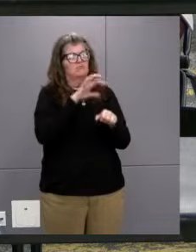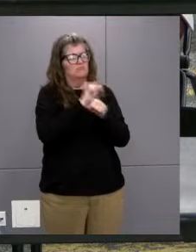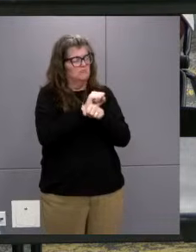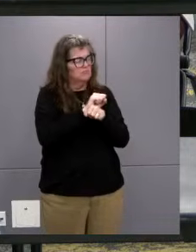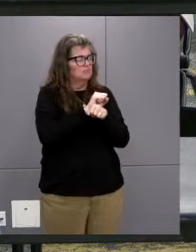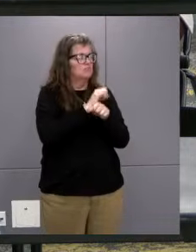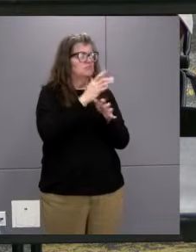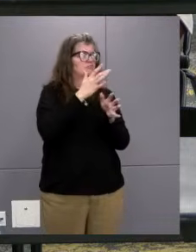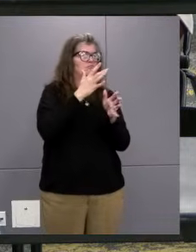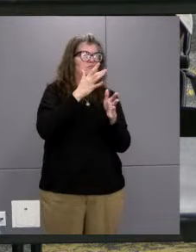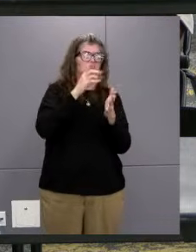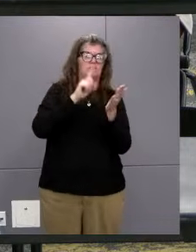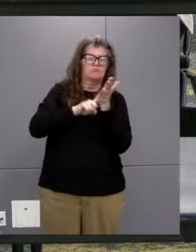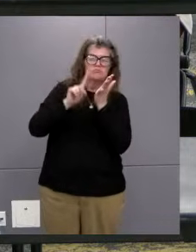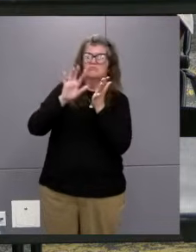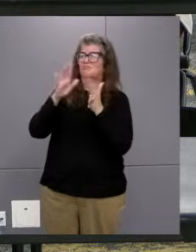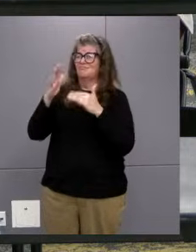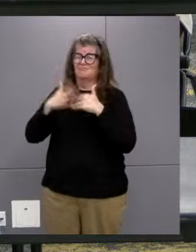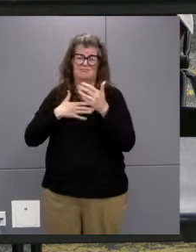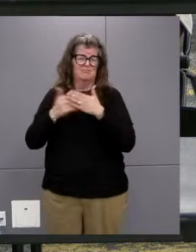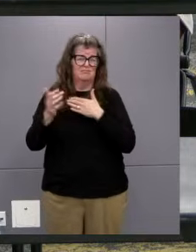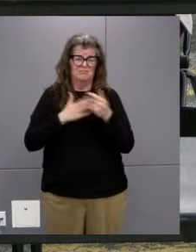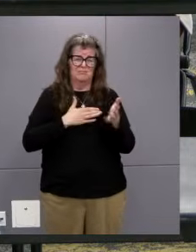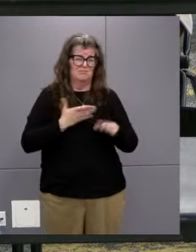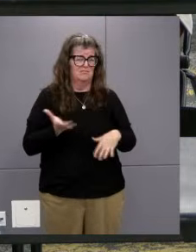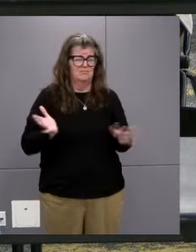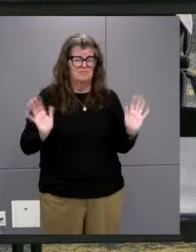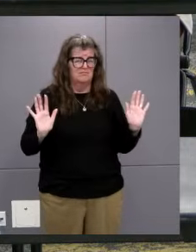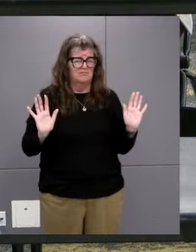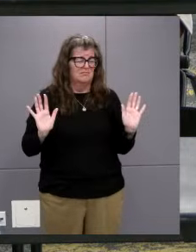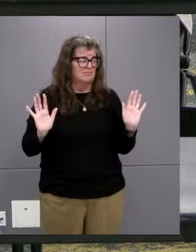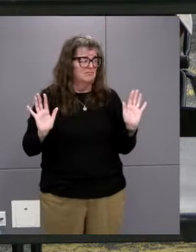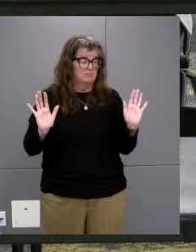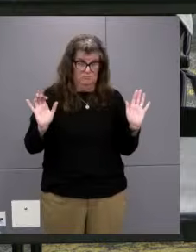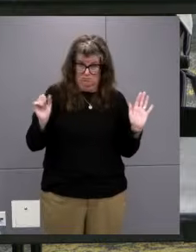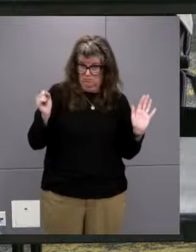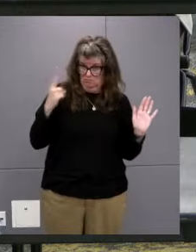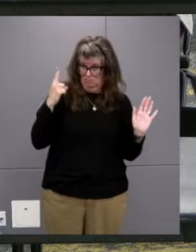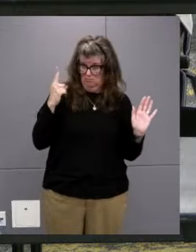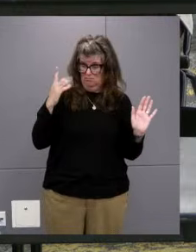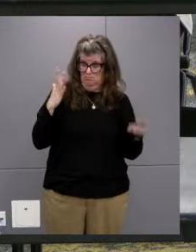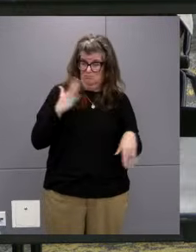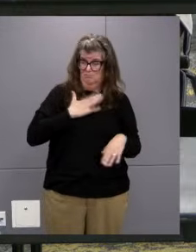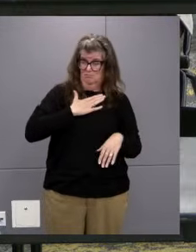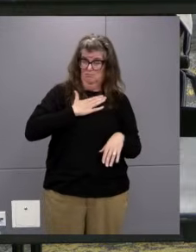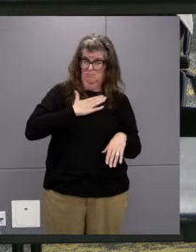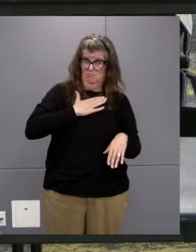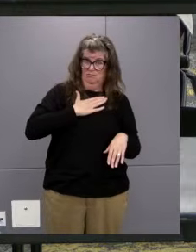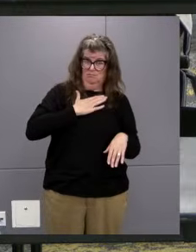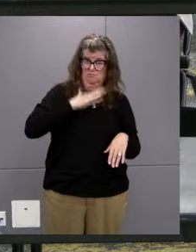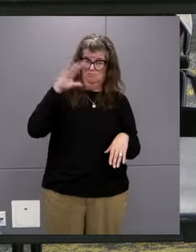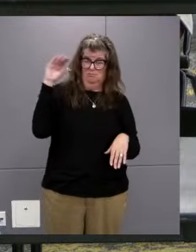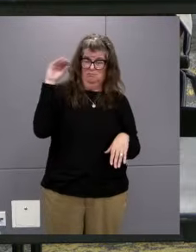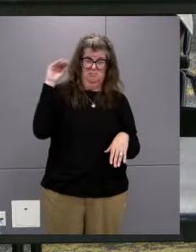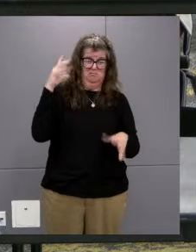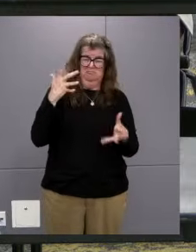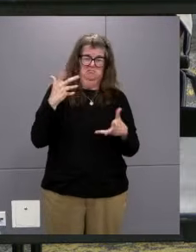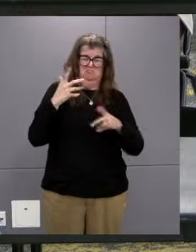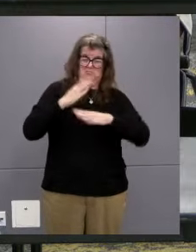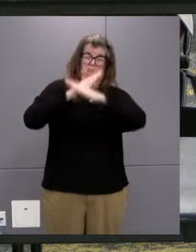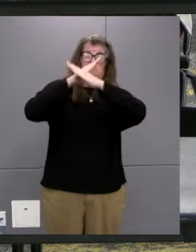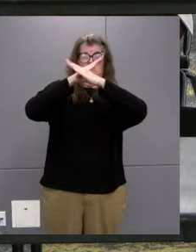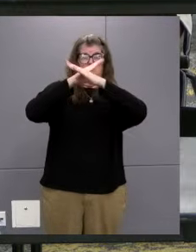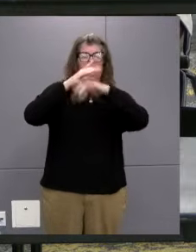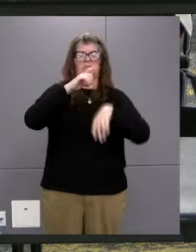should be, appointments or checks or however that is done. But my contention is that it shouldn't be there.